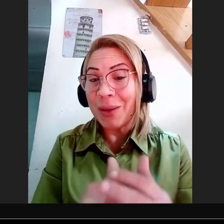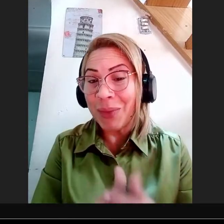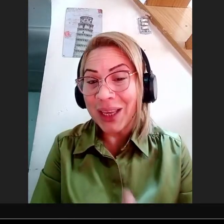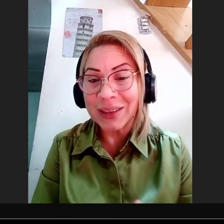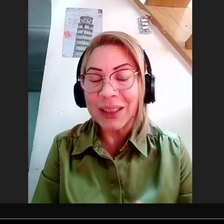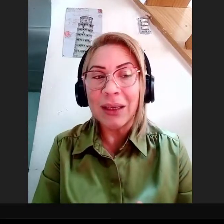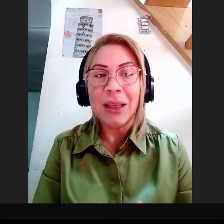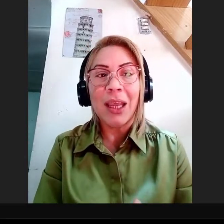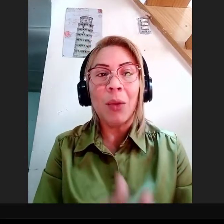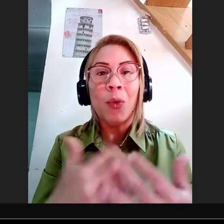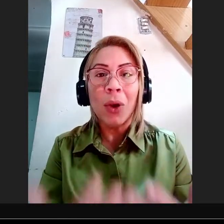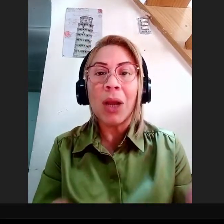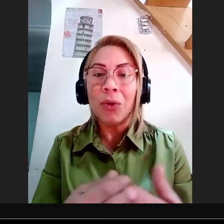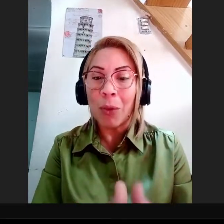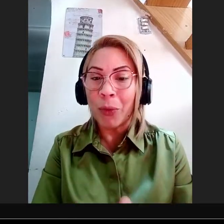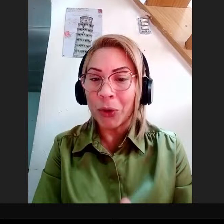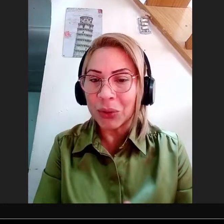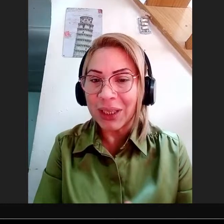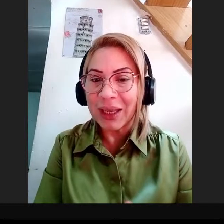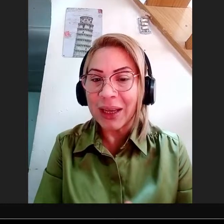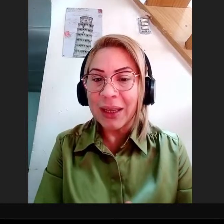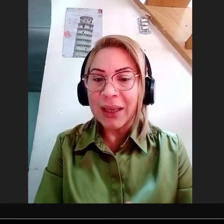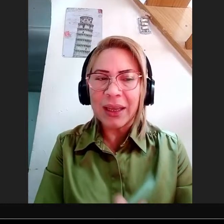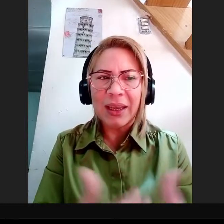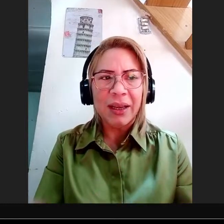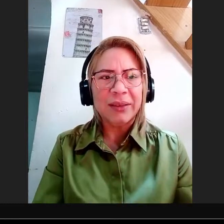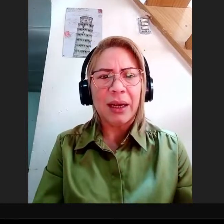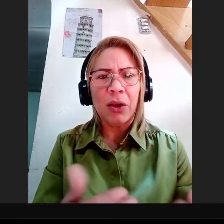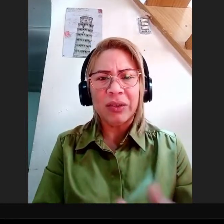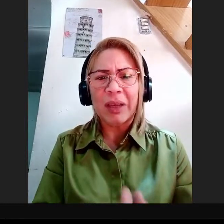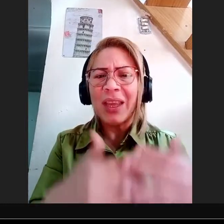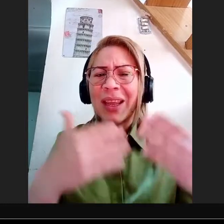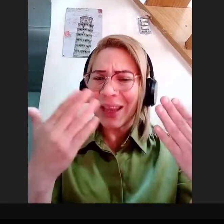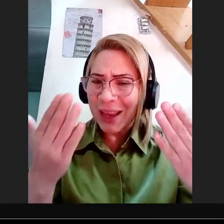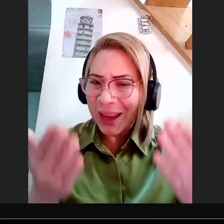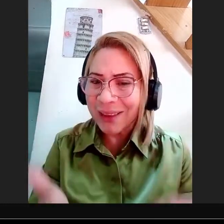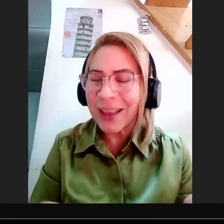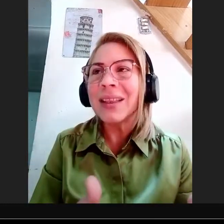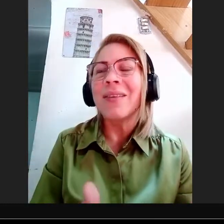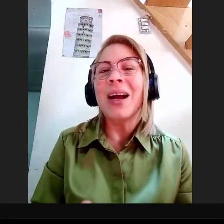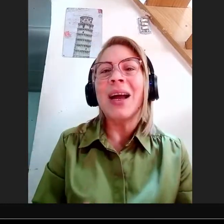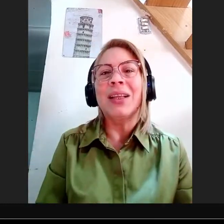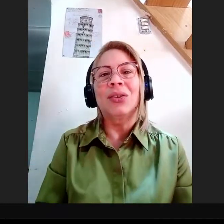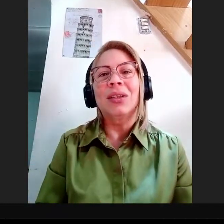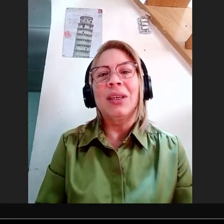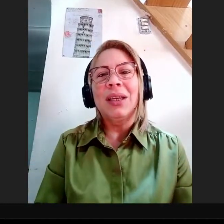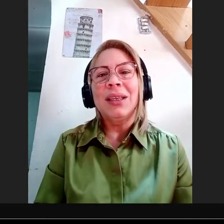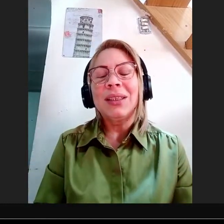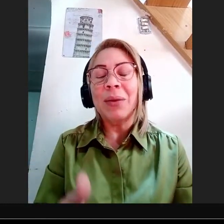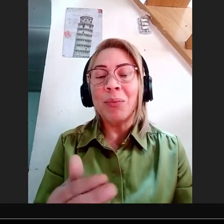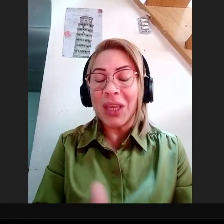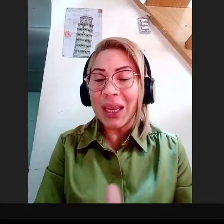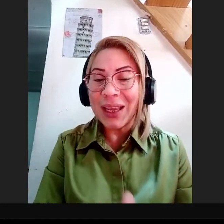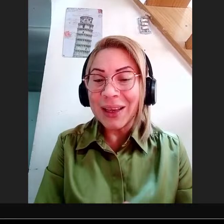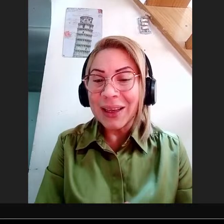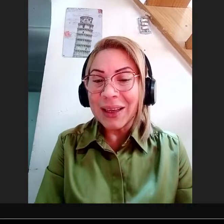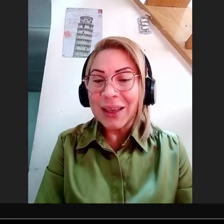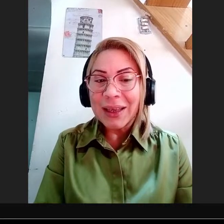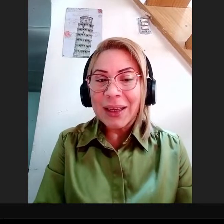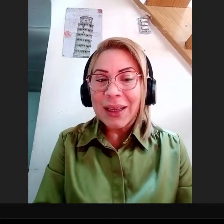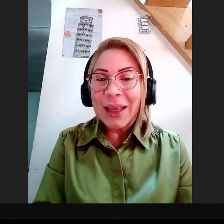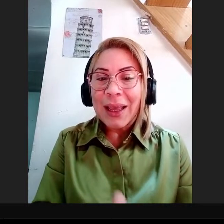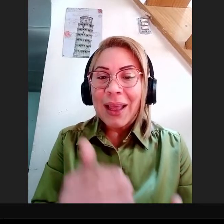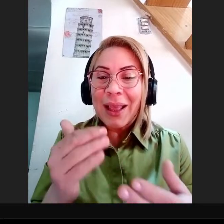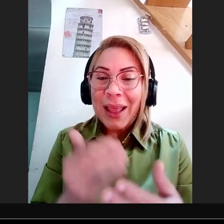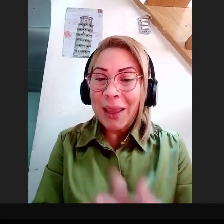not only jeopardizes the whereabouts of millions of migrants that want to do things right, who